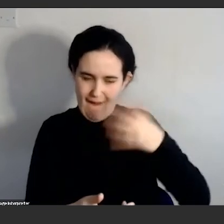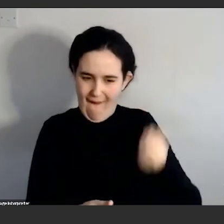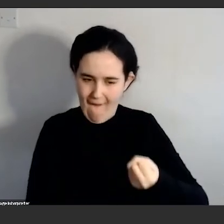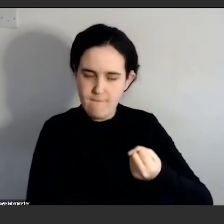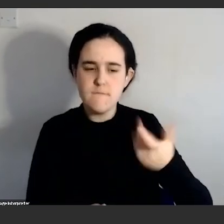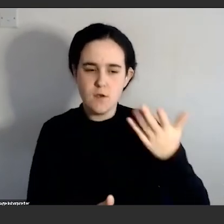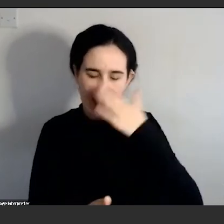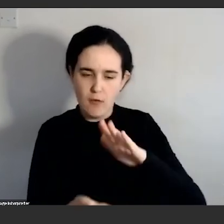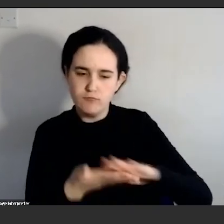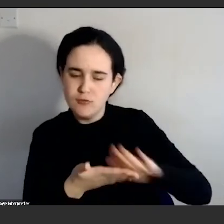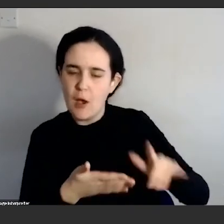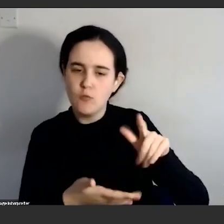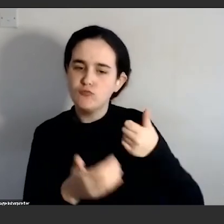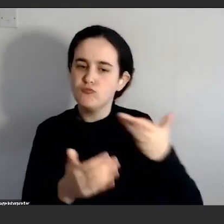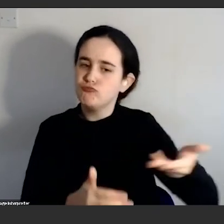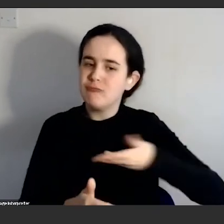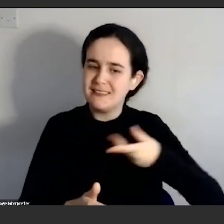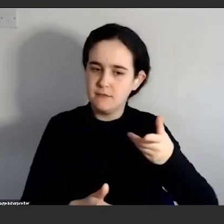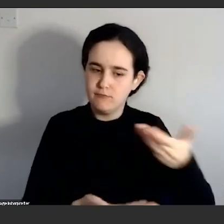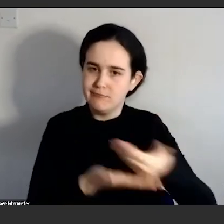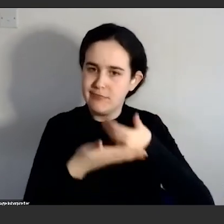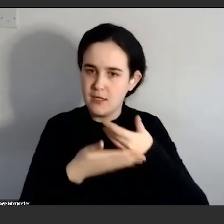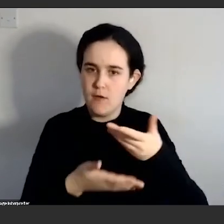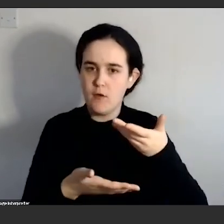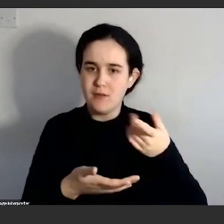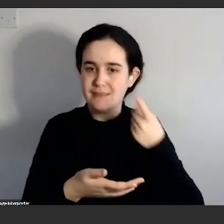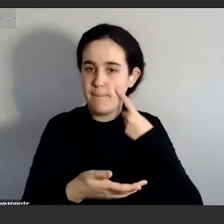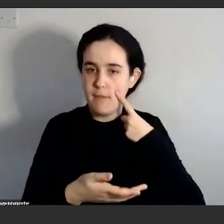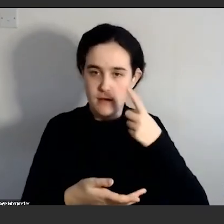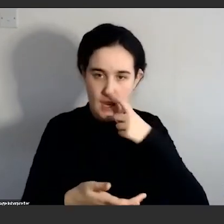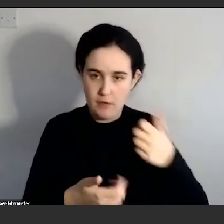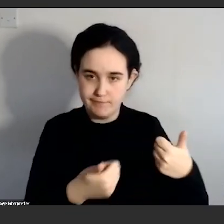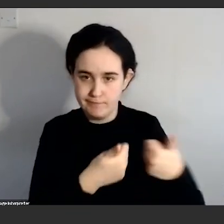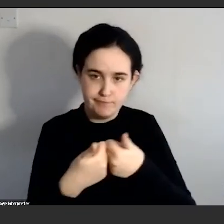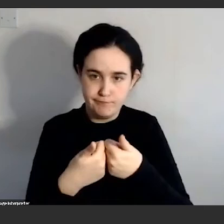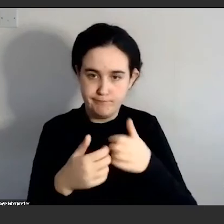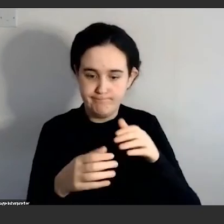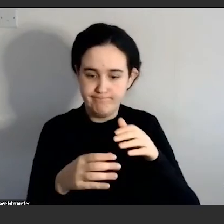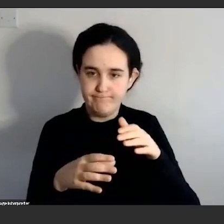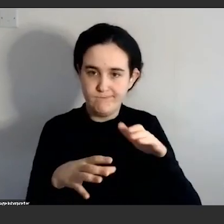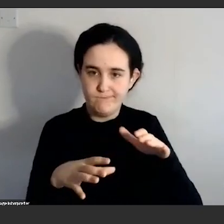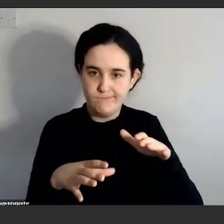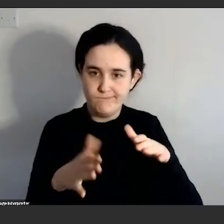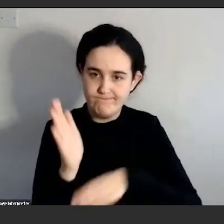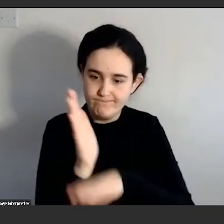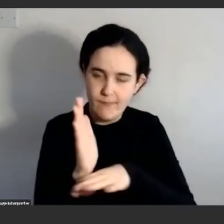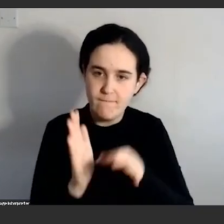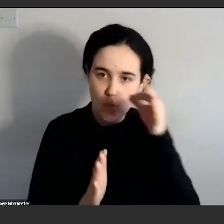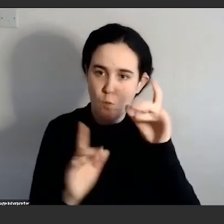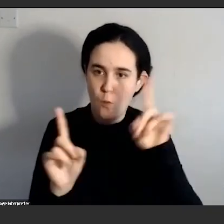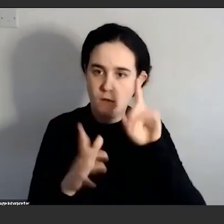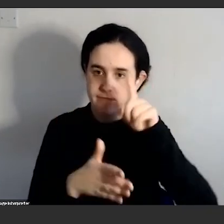giving tools to parents so that they can explain to their children or basically cater for their children in a better way. So